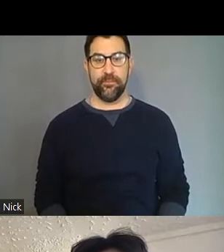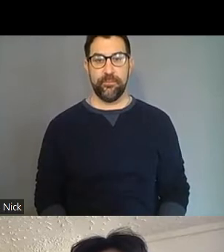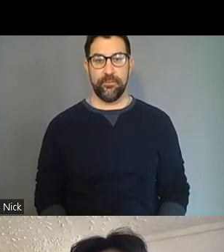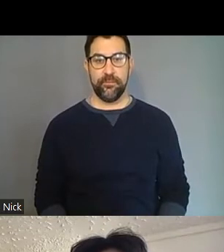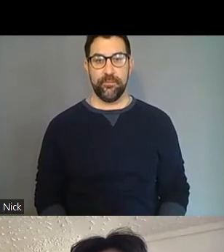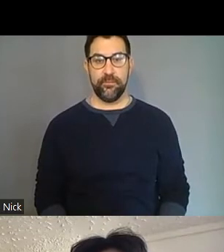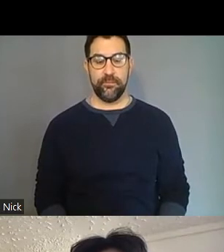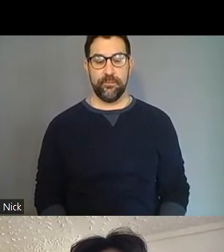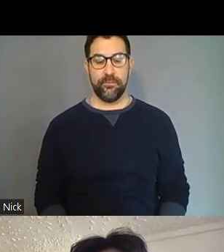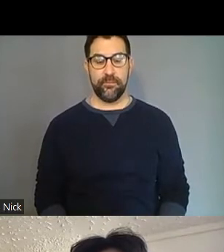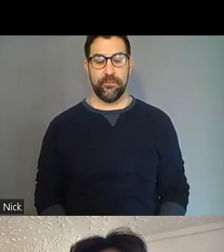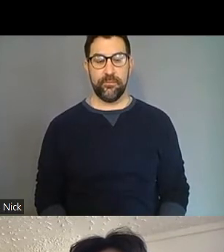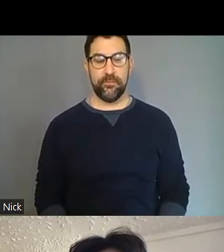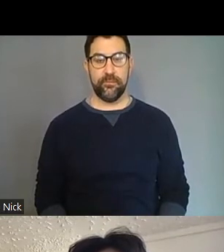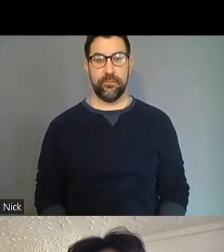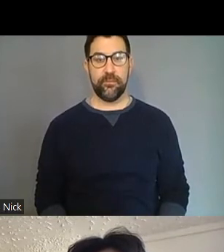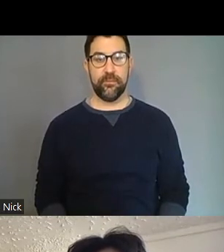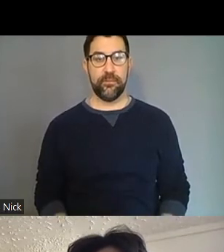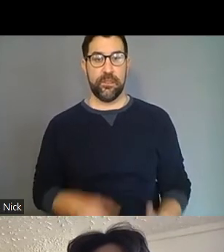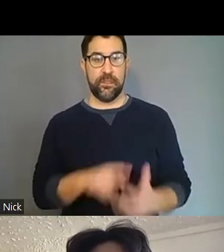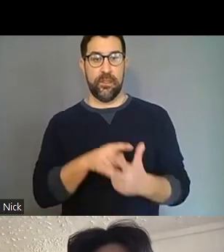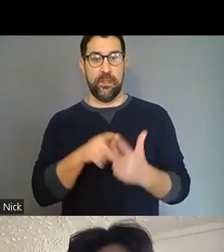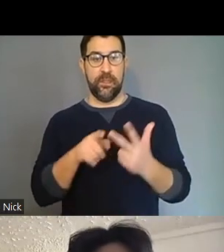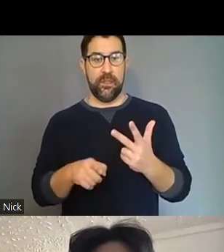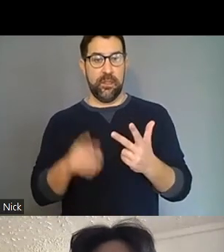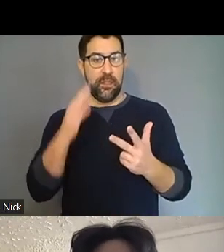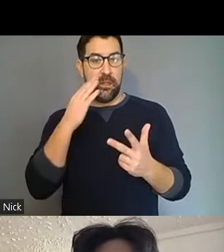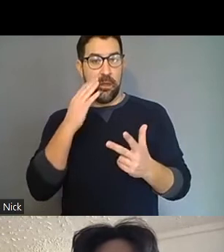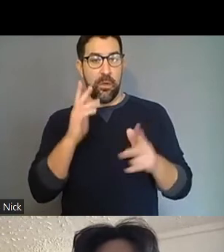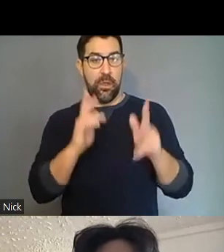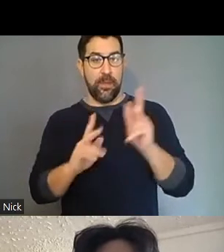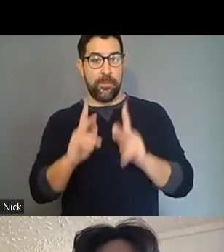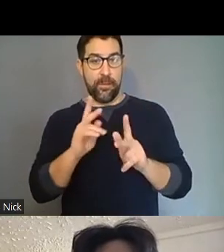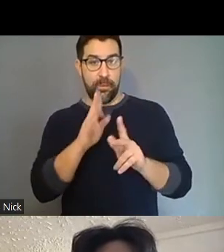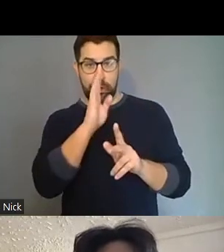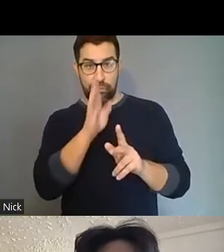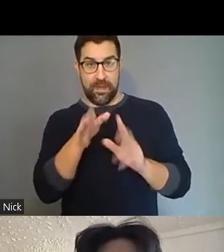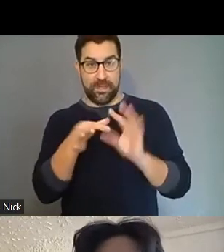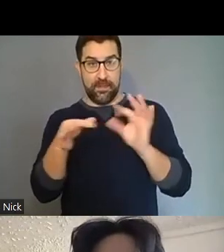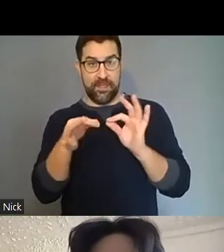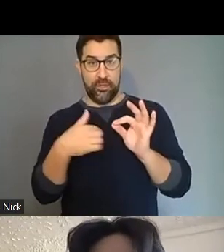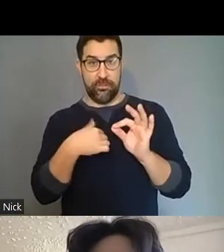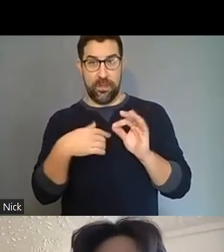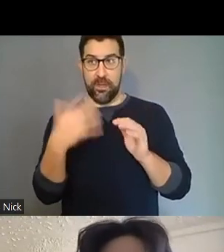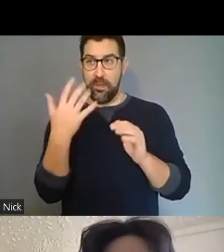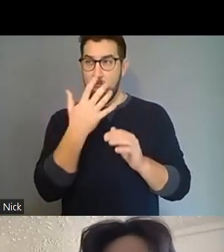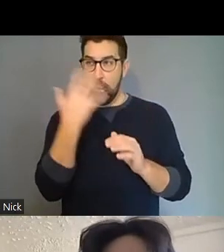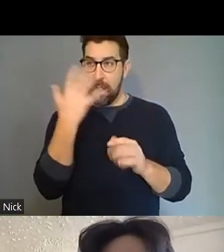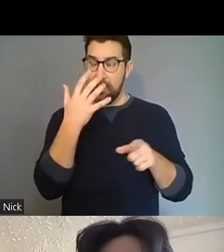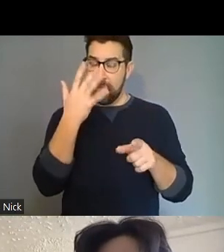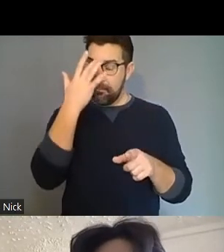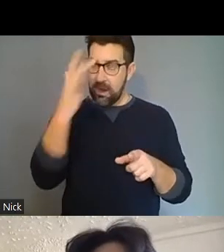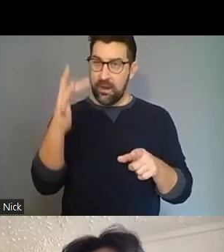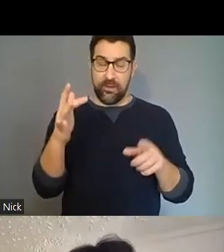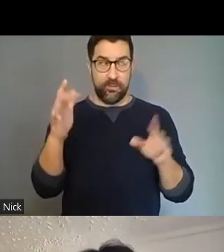So Caitlin, Dora, and Rommy, just so you know, people are direct messaging me, wow, this is brilliant.